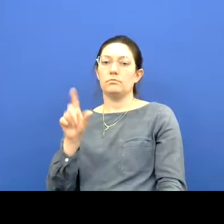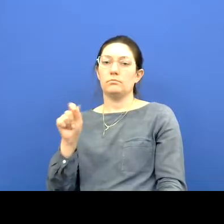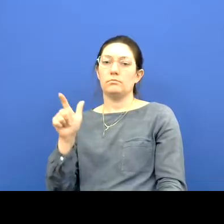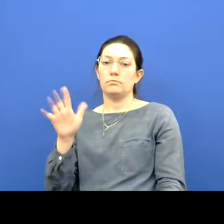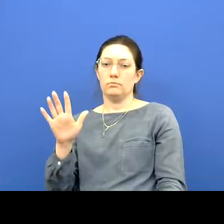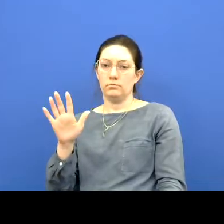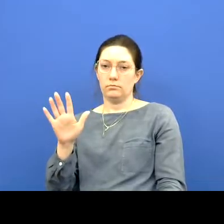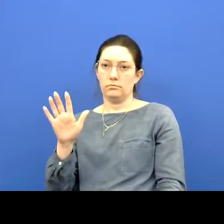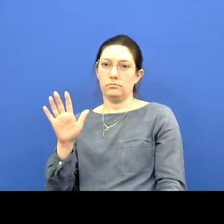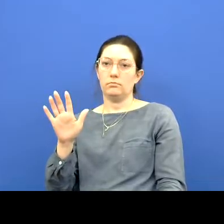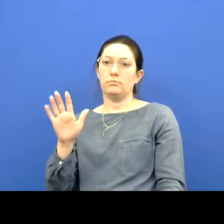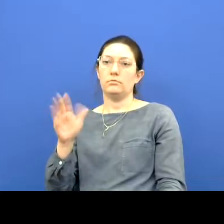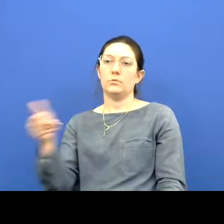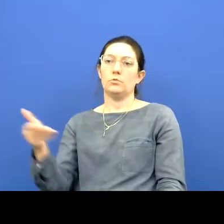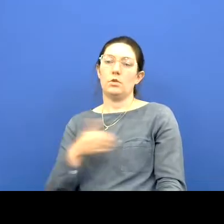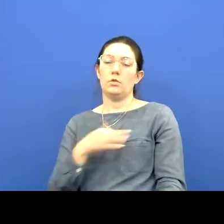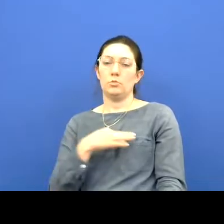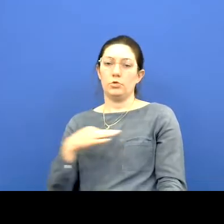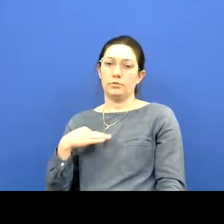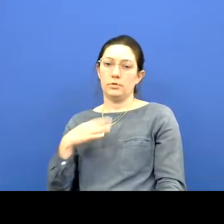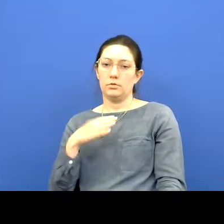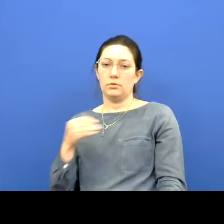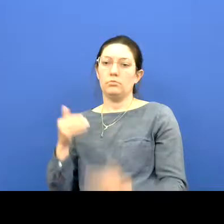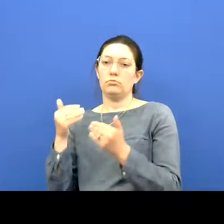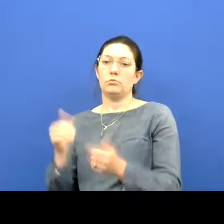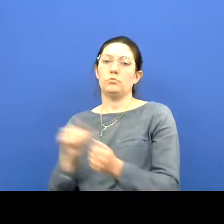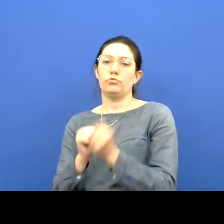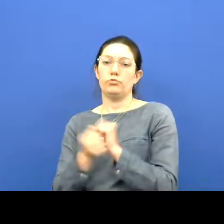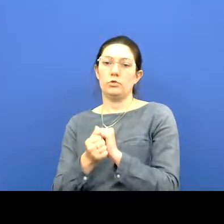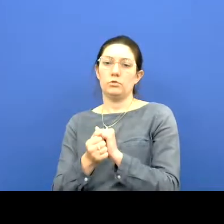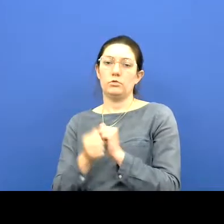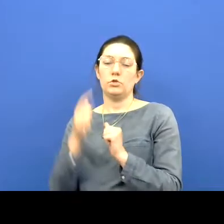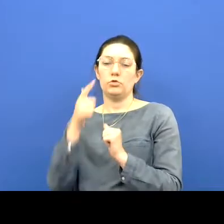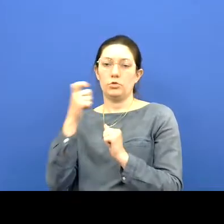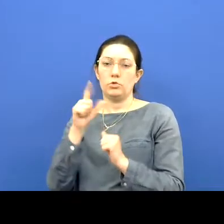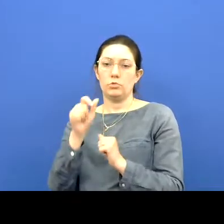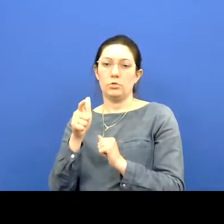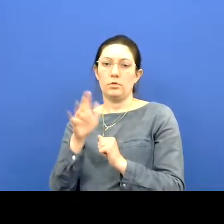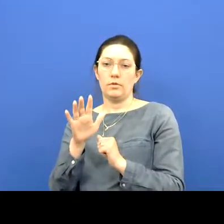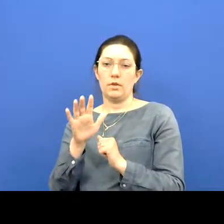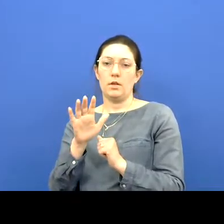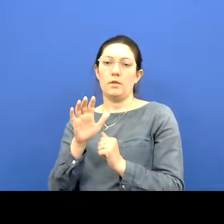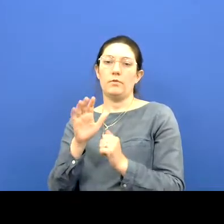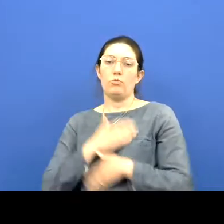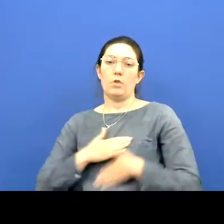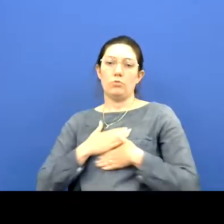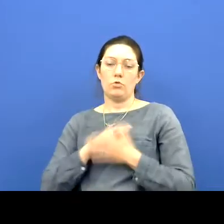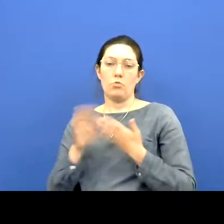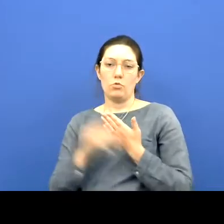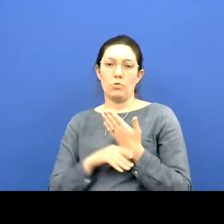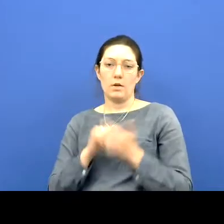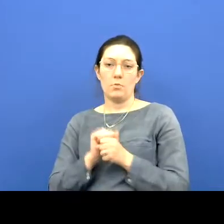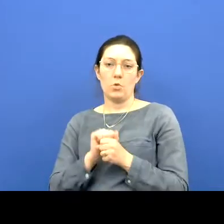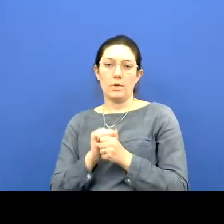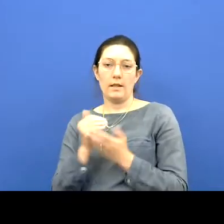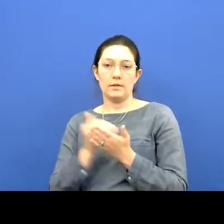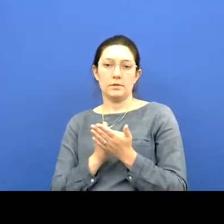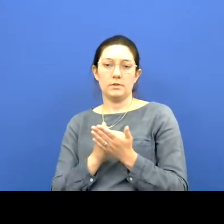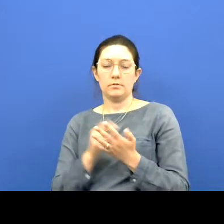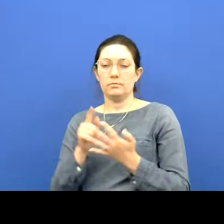2025 to hire personnel and make changes to the summer 2025 recreation program employees.